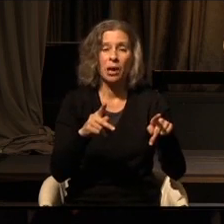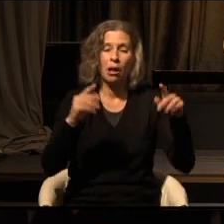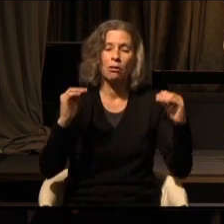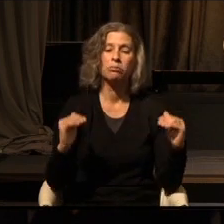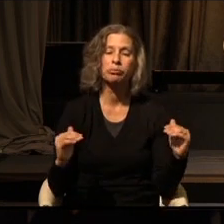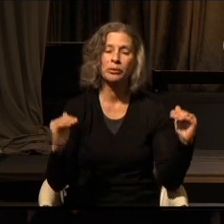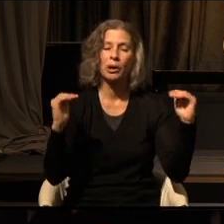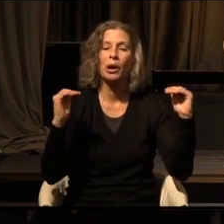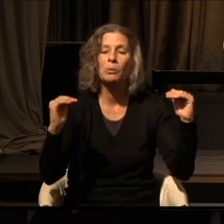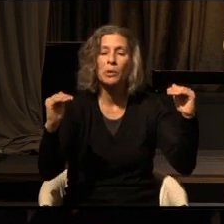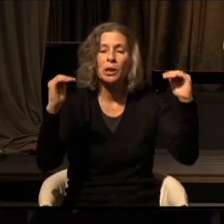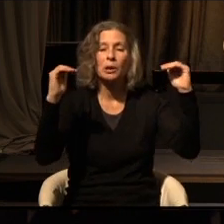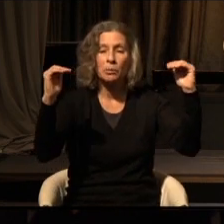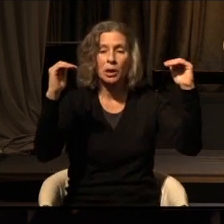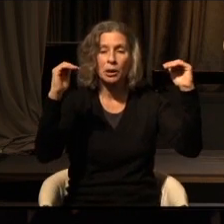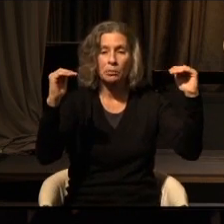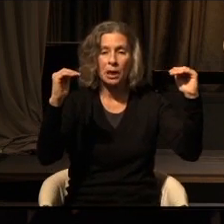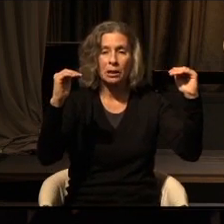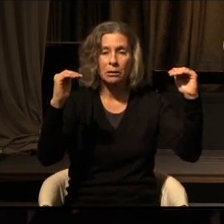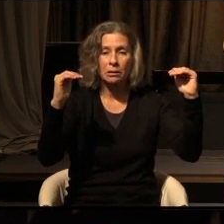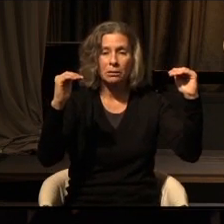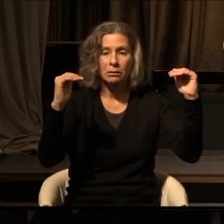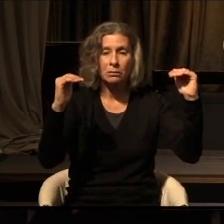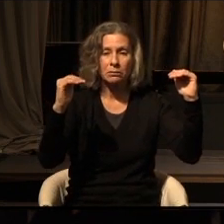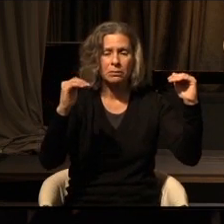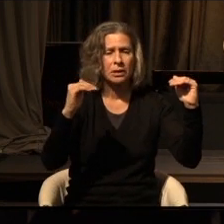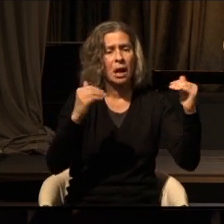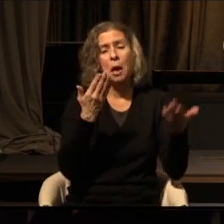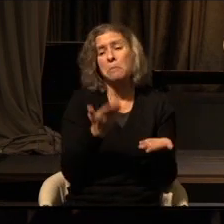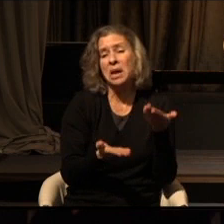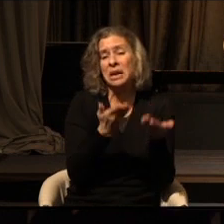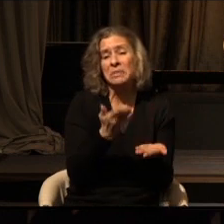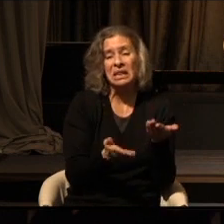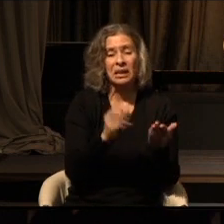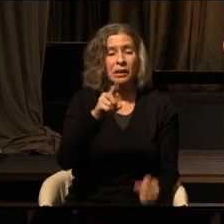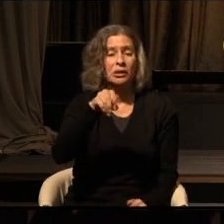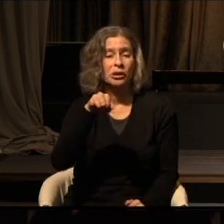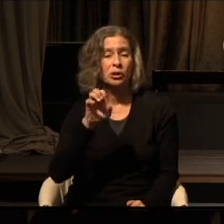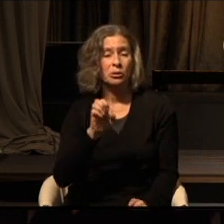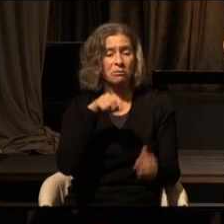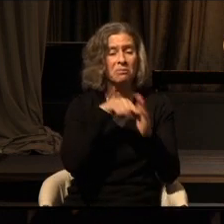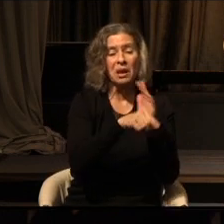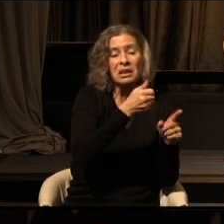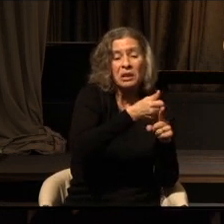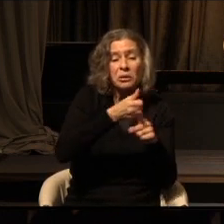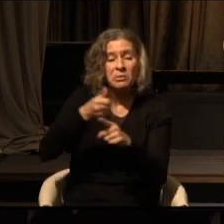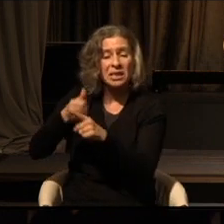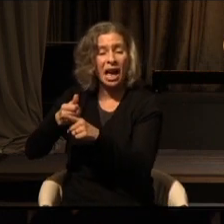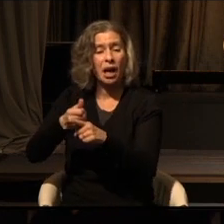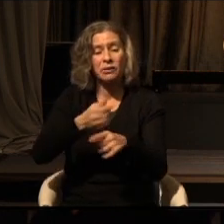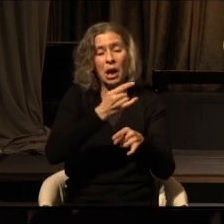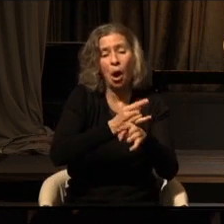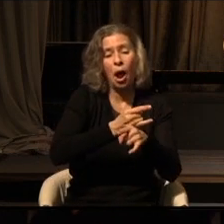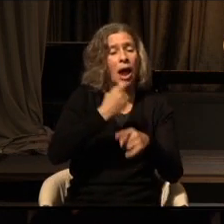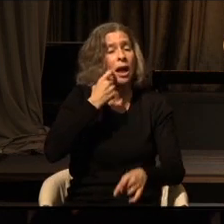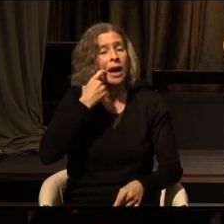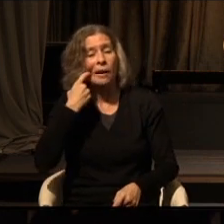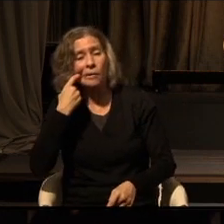world from suicide or murder or substance abuse. In fact, he goes into the performing